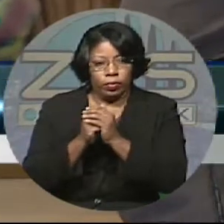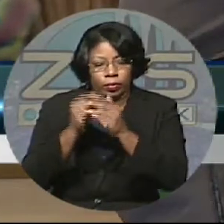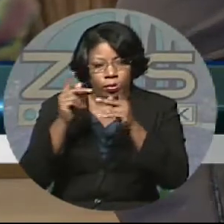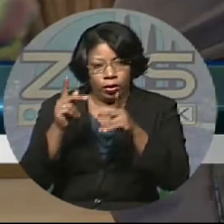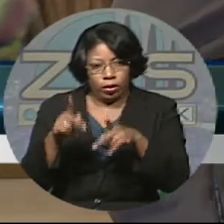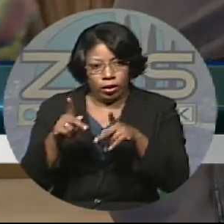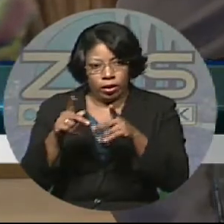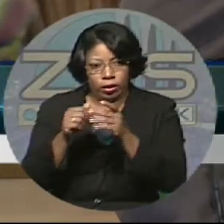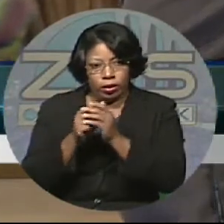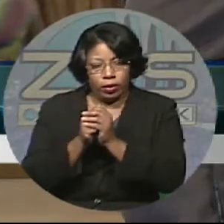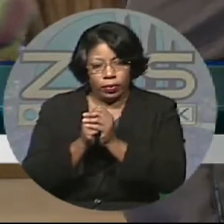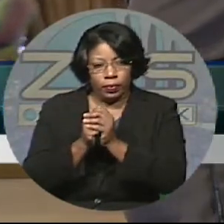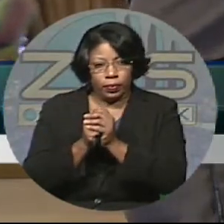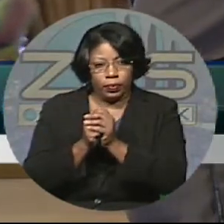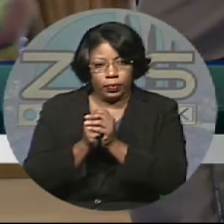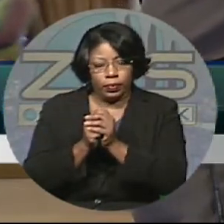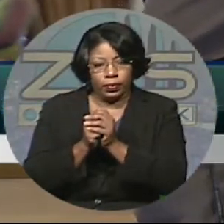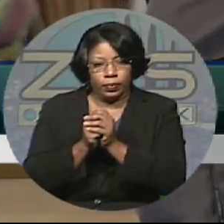McMahon.